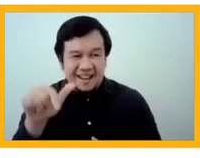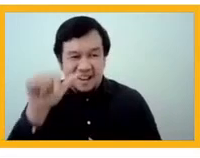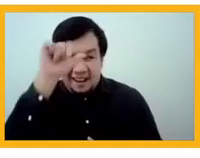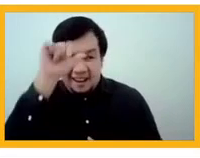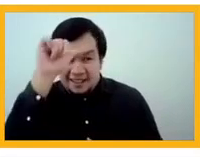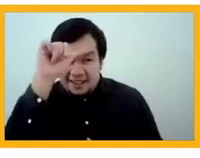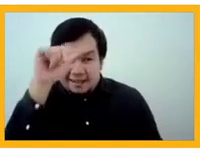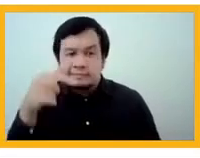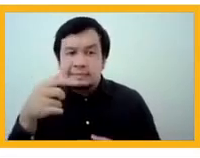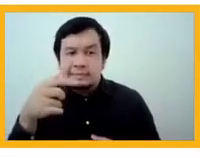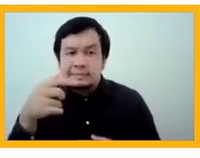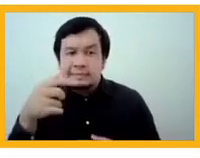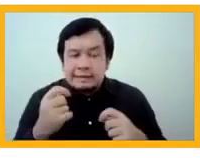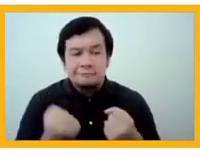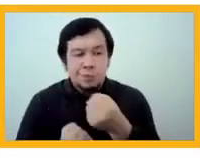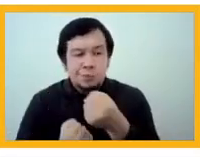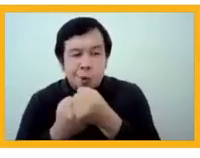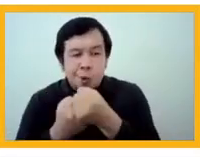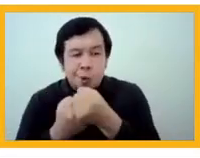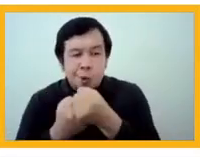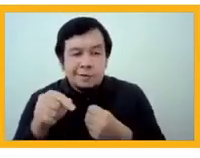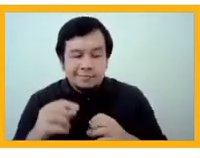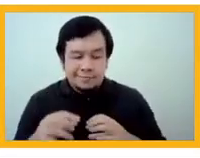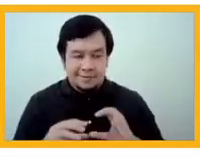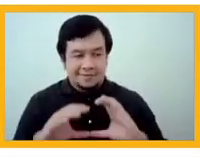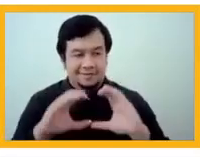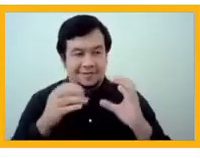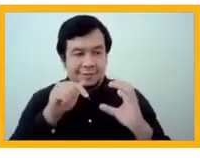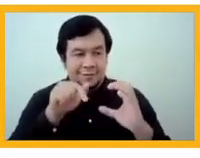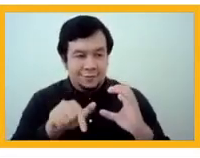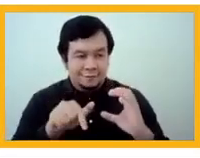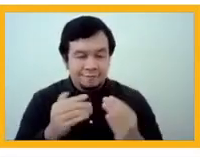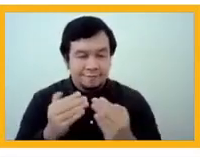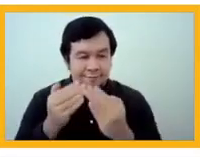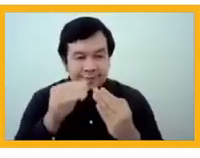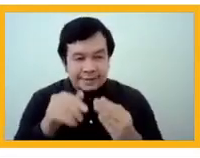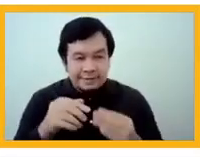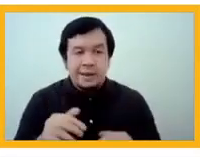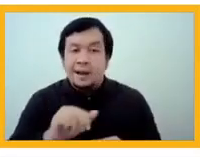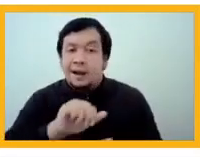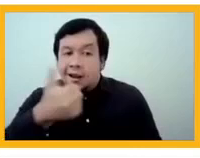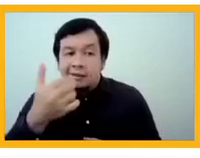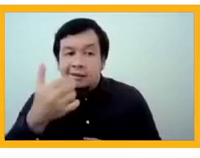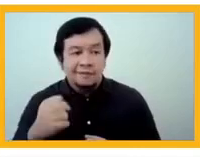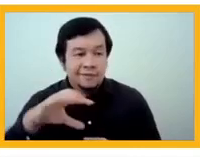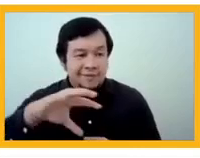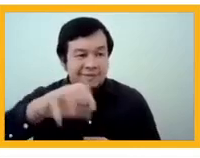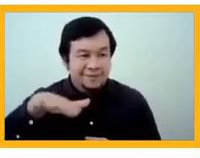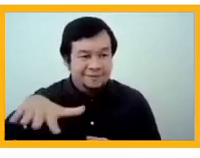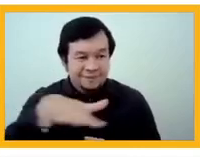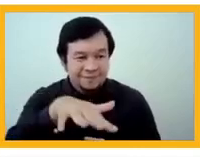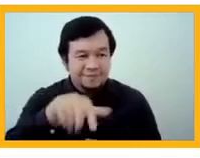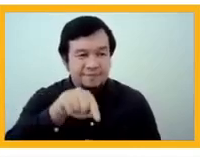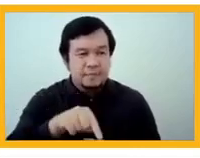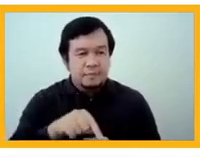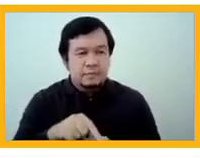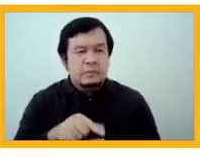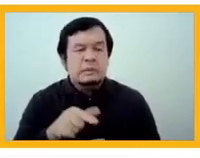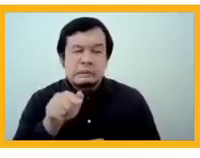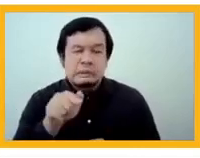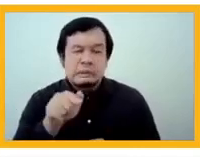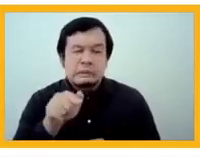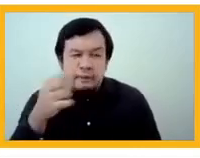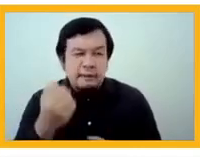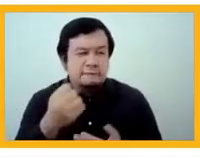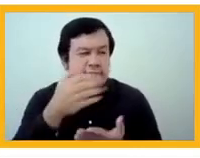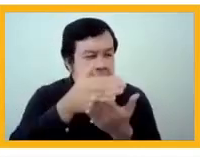in Rajasthan, we're now actually substituting instructional time and looking at how, whether this is going to raise the productivity of learning. And